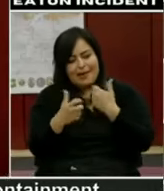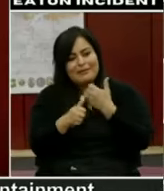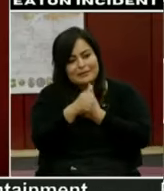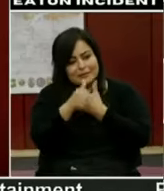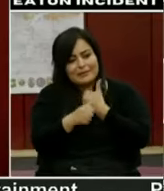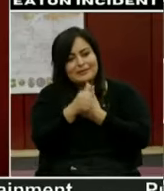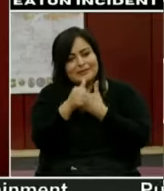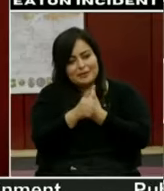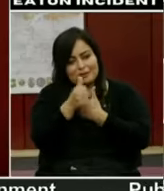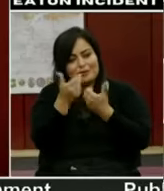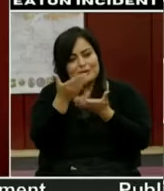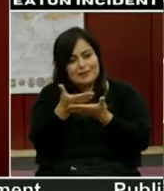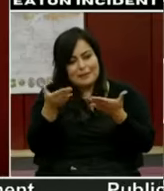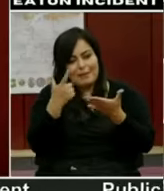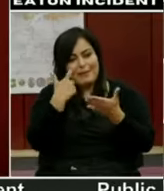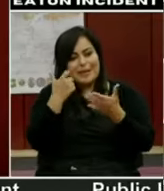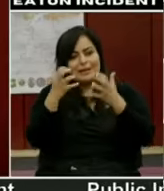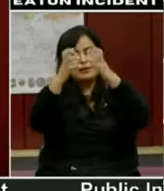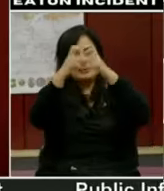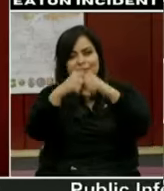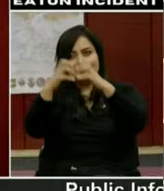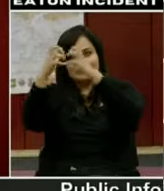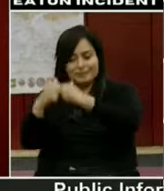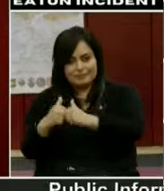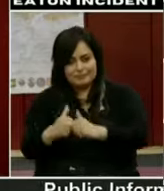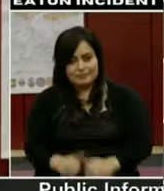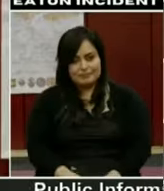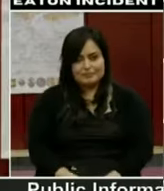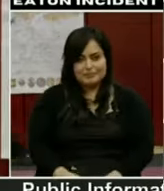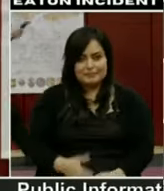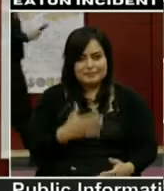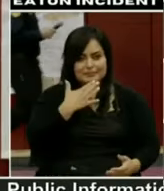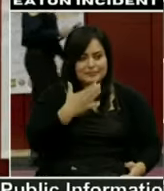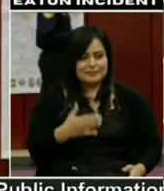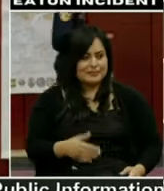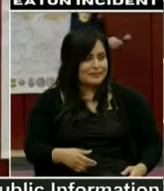of structures that have been lost. Thank you.